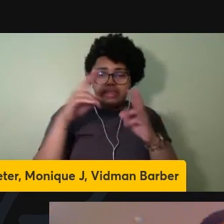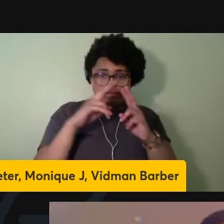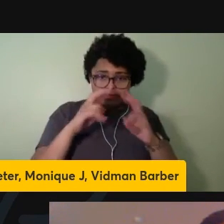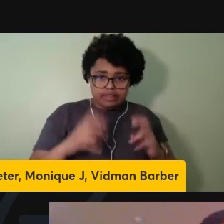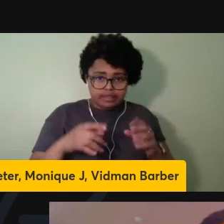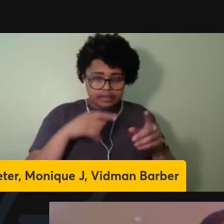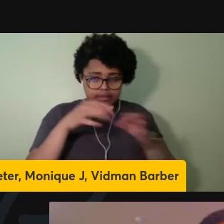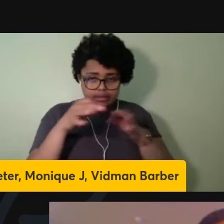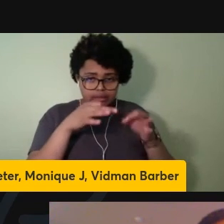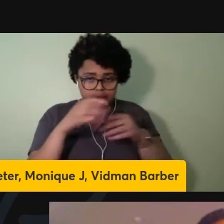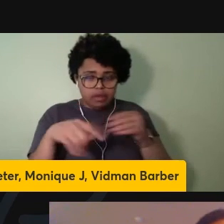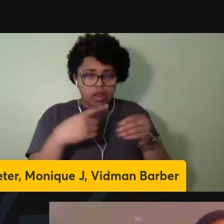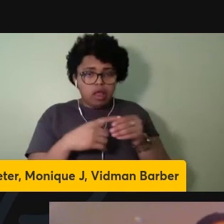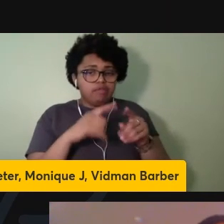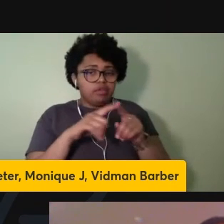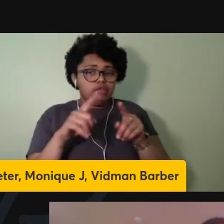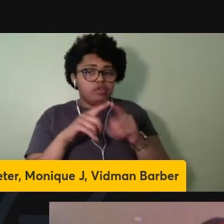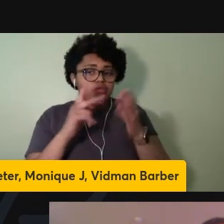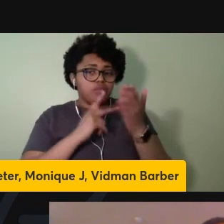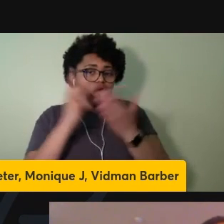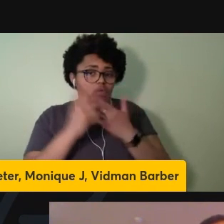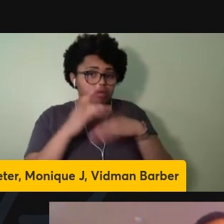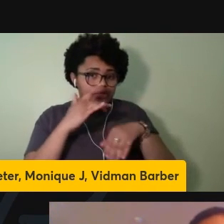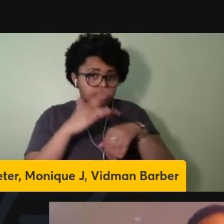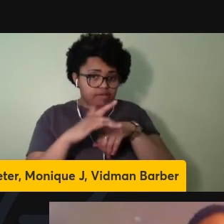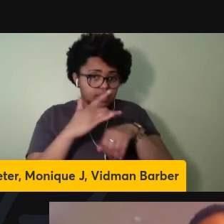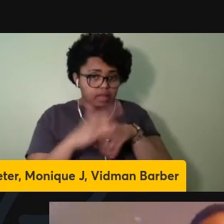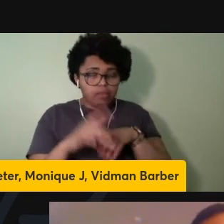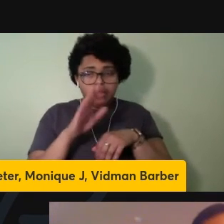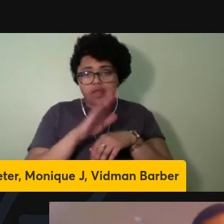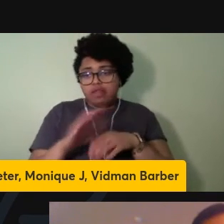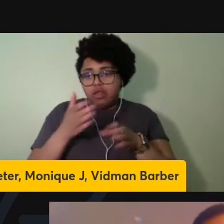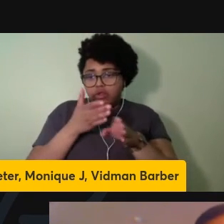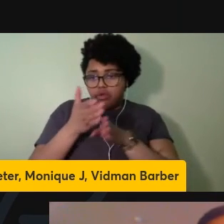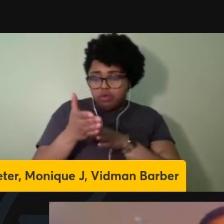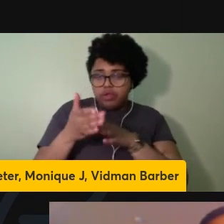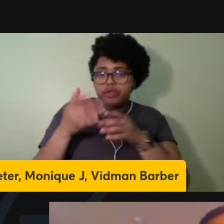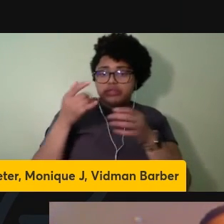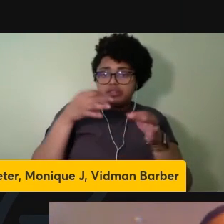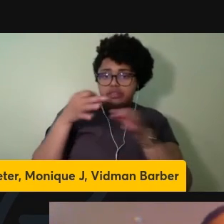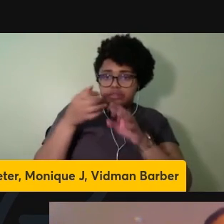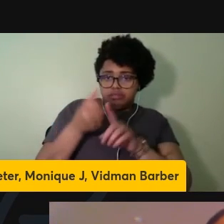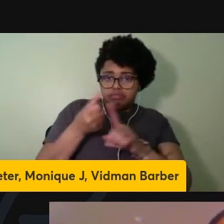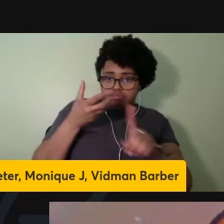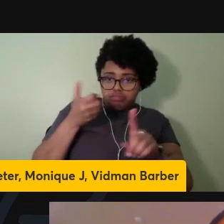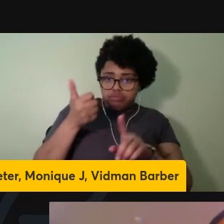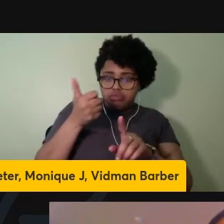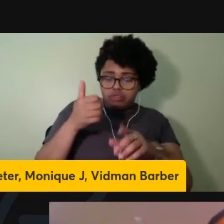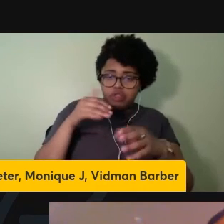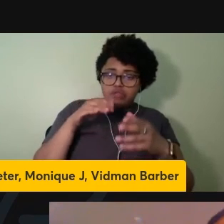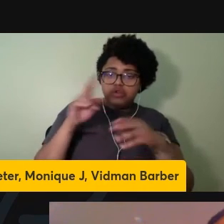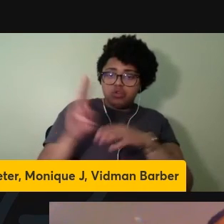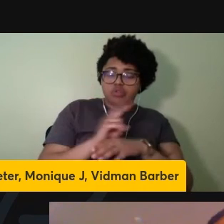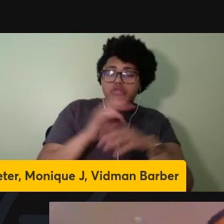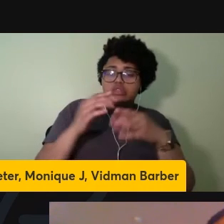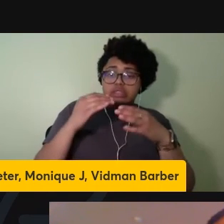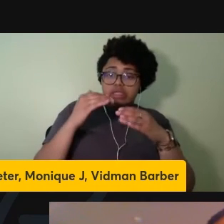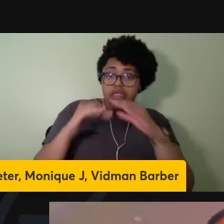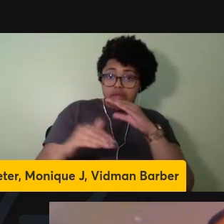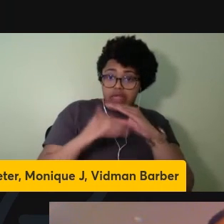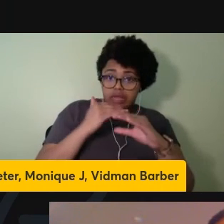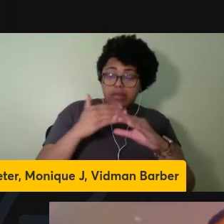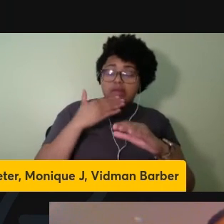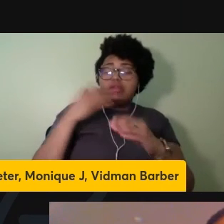available to people in various stages of their careers, and for extending yourself, via email to help people create successful